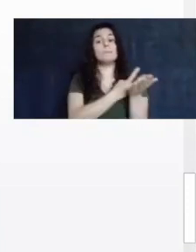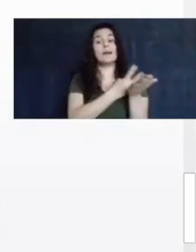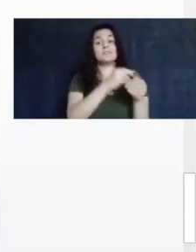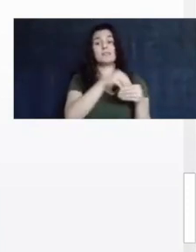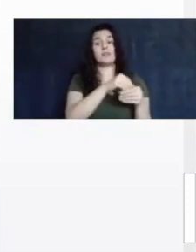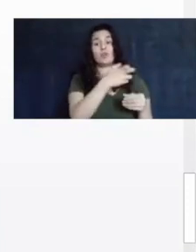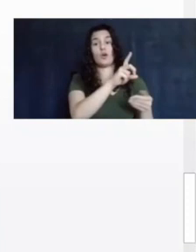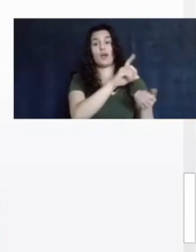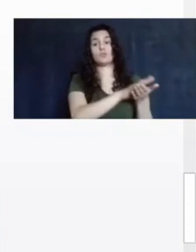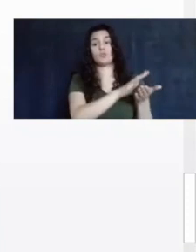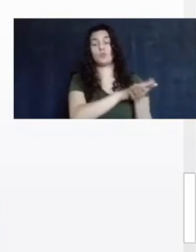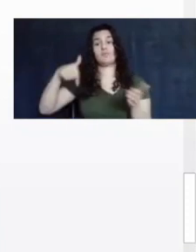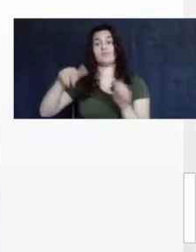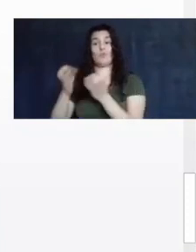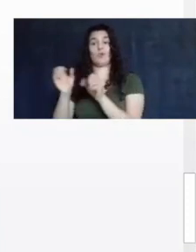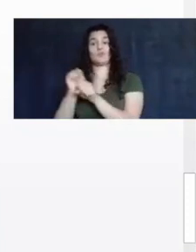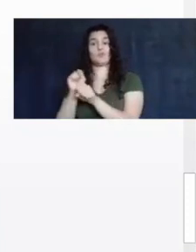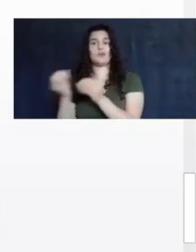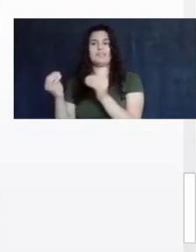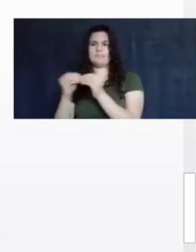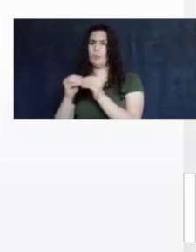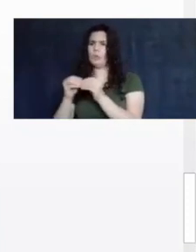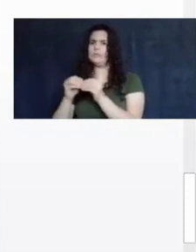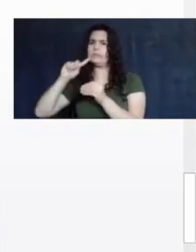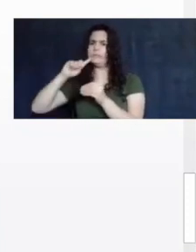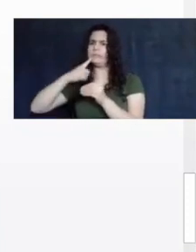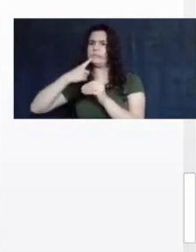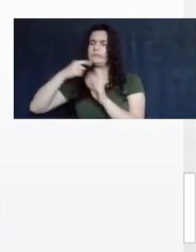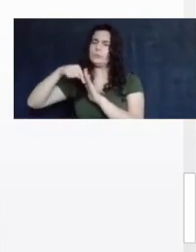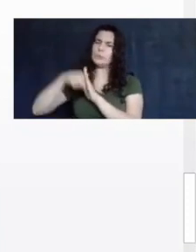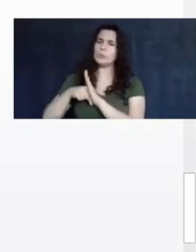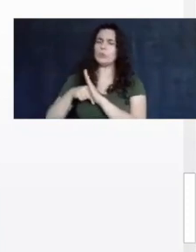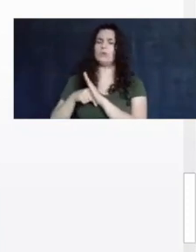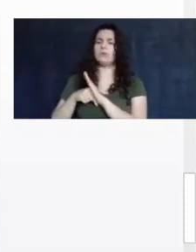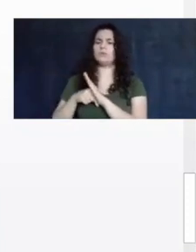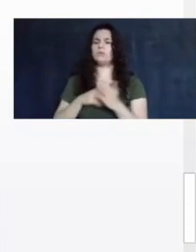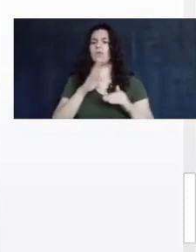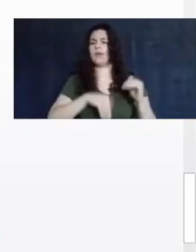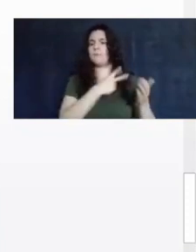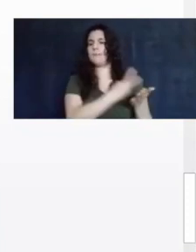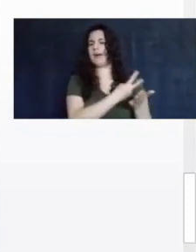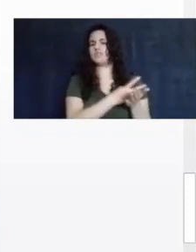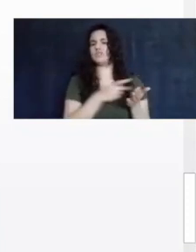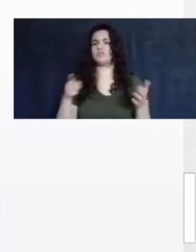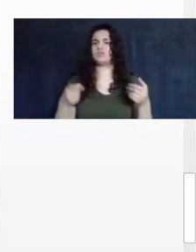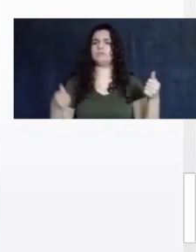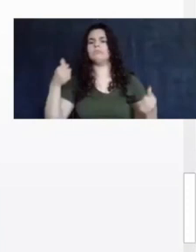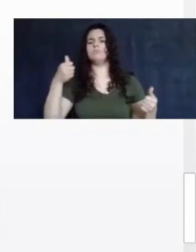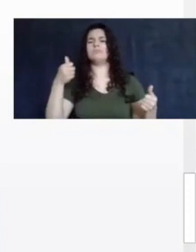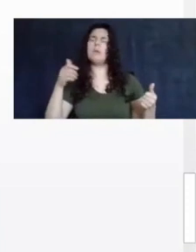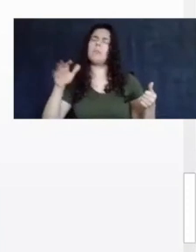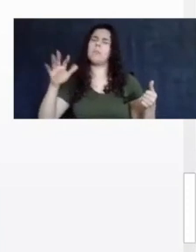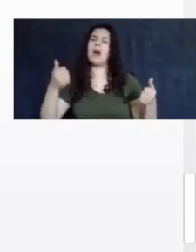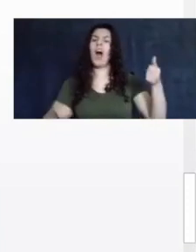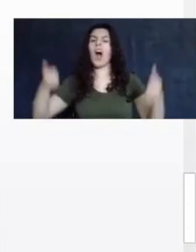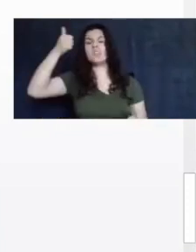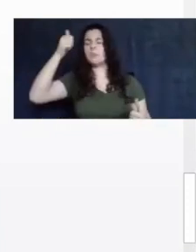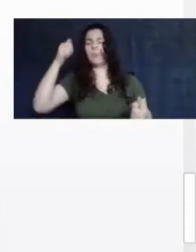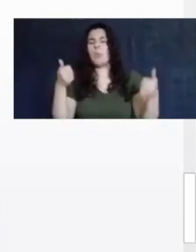this program is probably a little bit more intensive than what you had in a master's level, but not much. A little bit